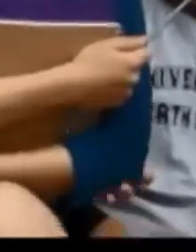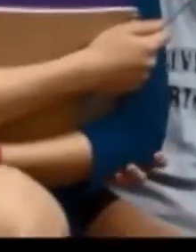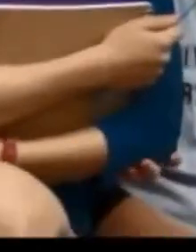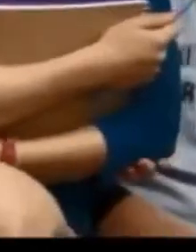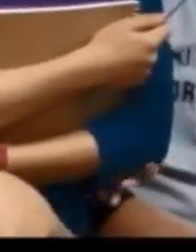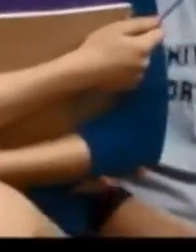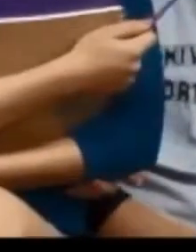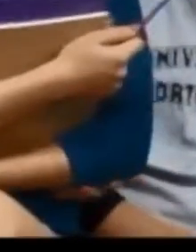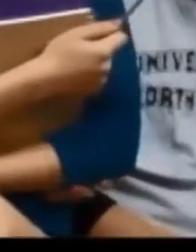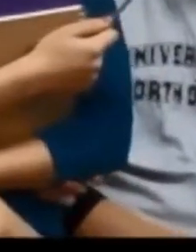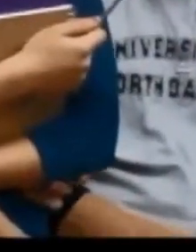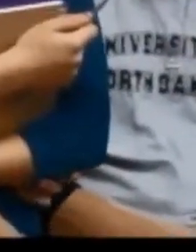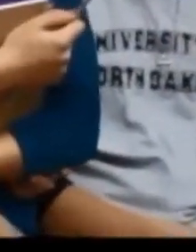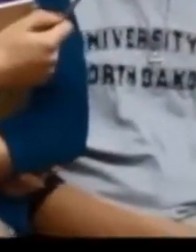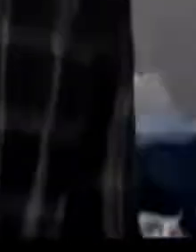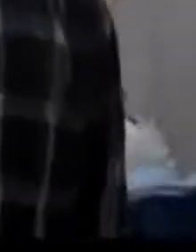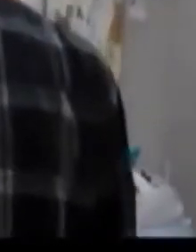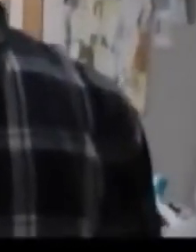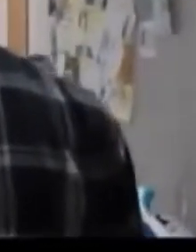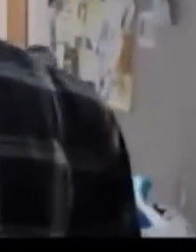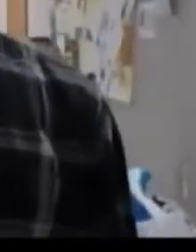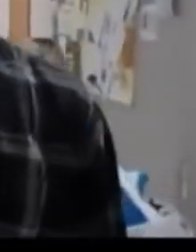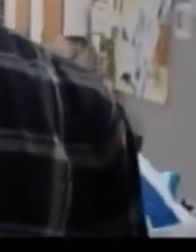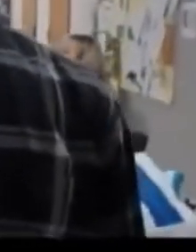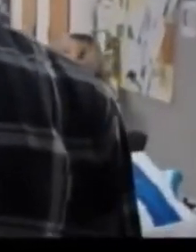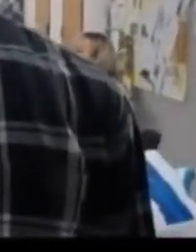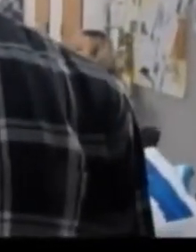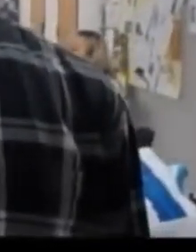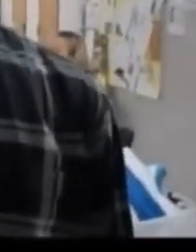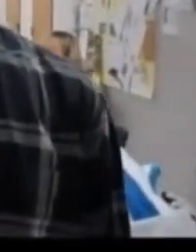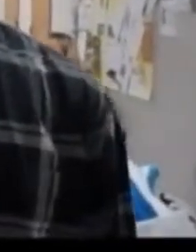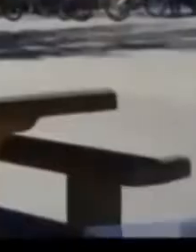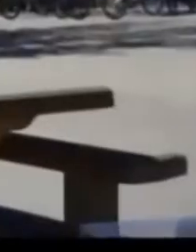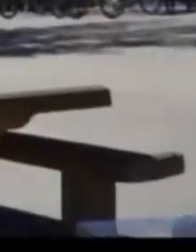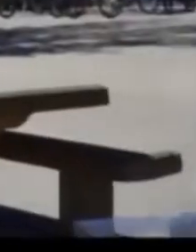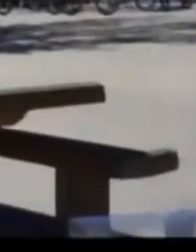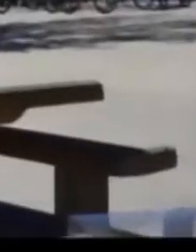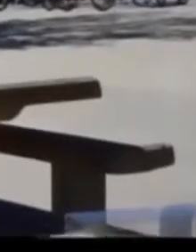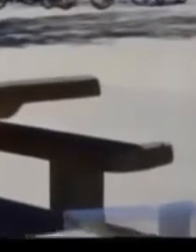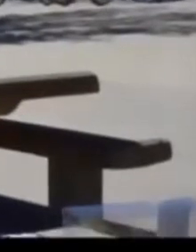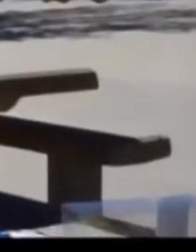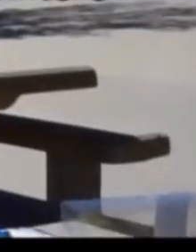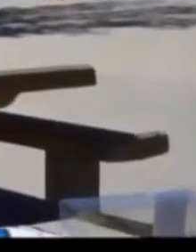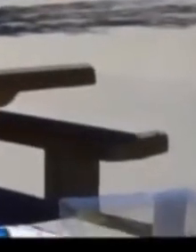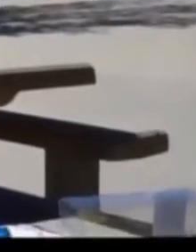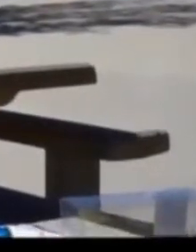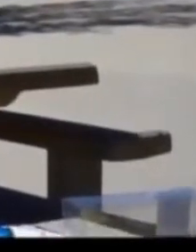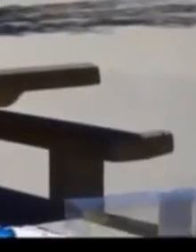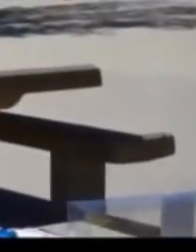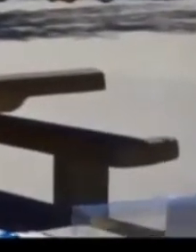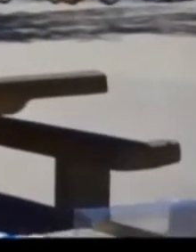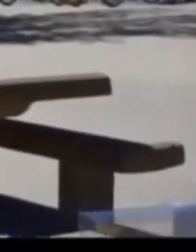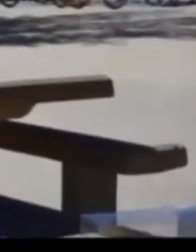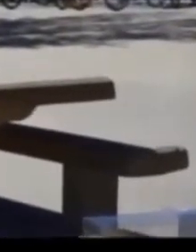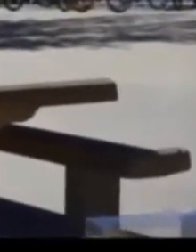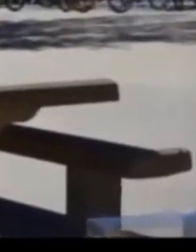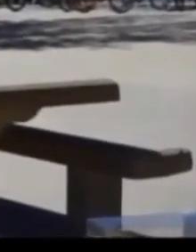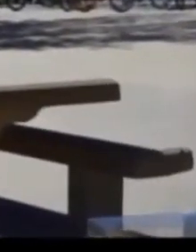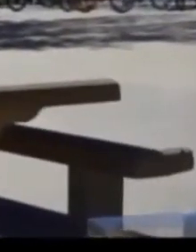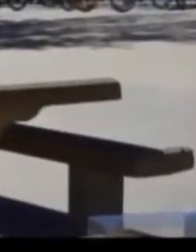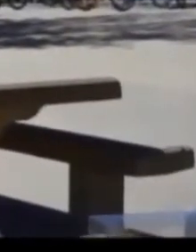okay. I'm gonna miss seeing all my friends every day. I'm gonna miss football the most from high school. My favorite thing about high school was probably doing